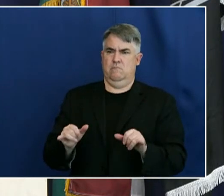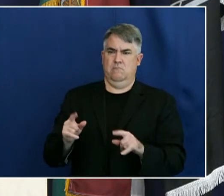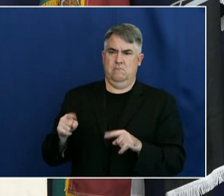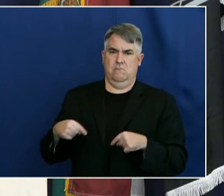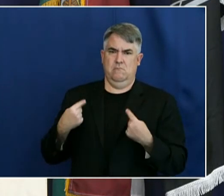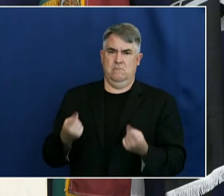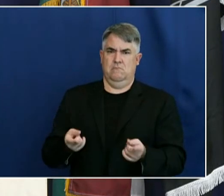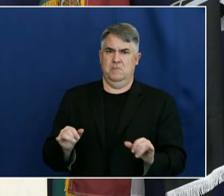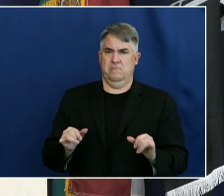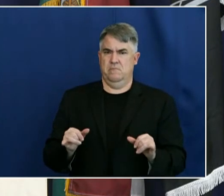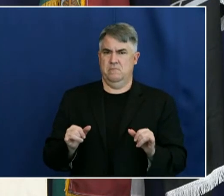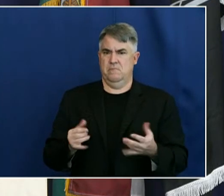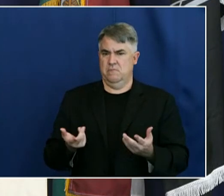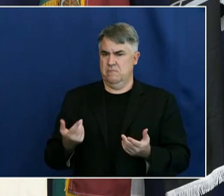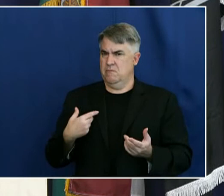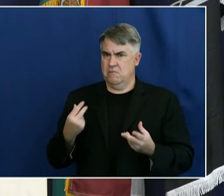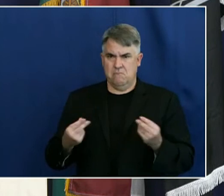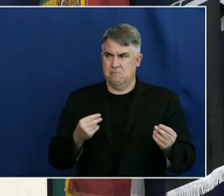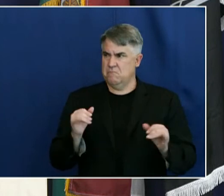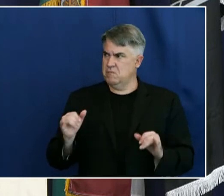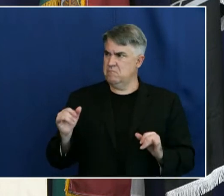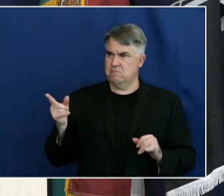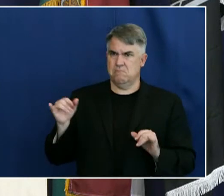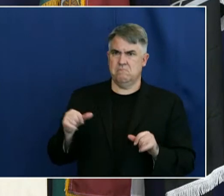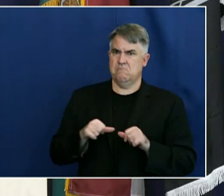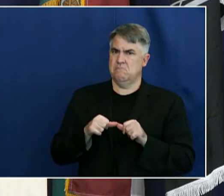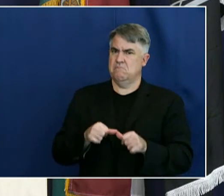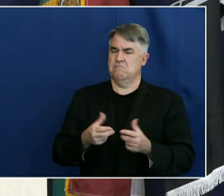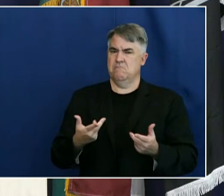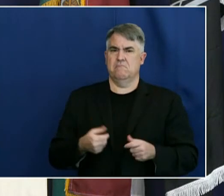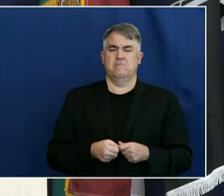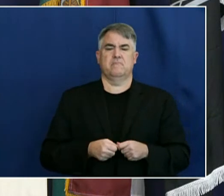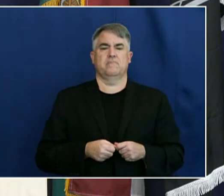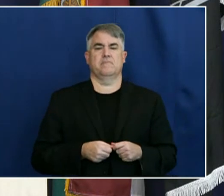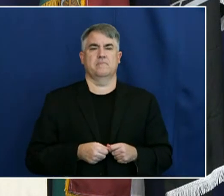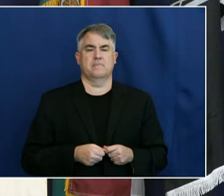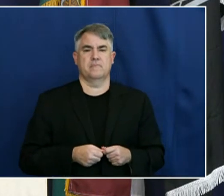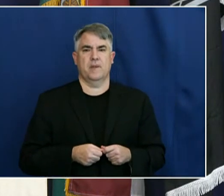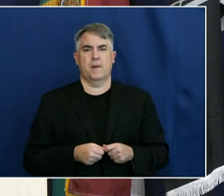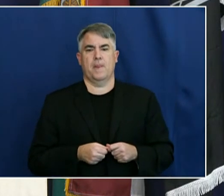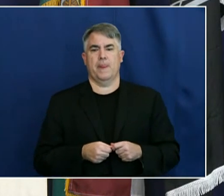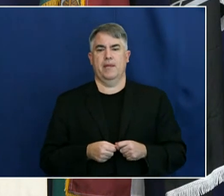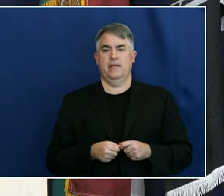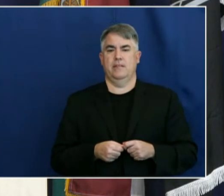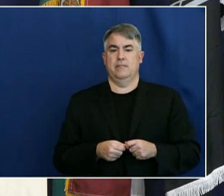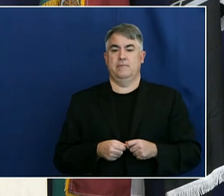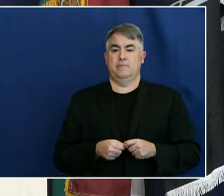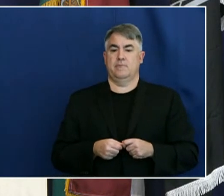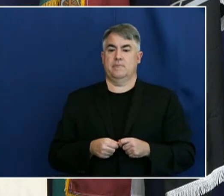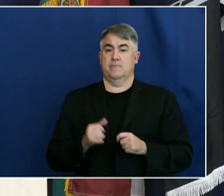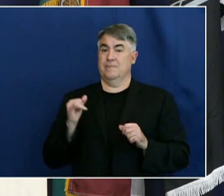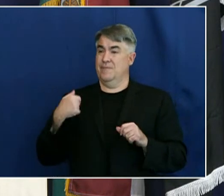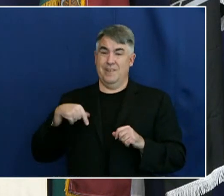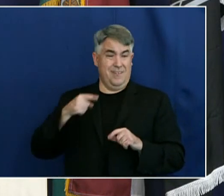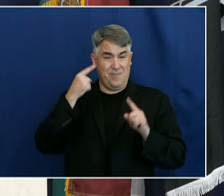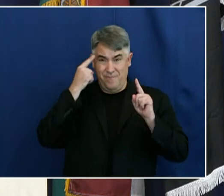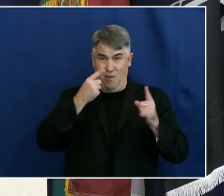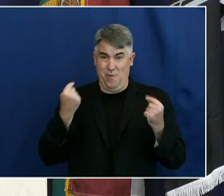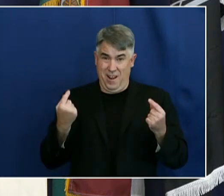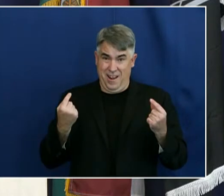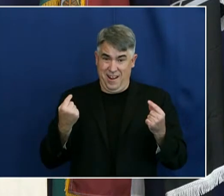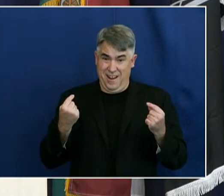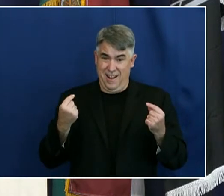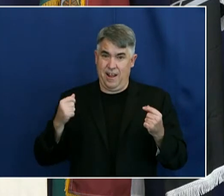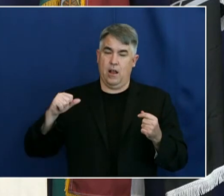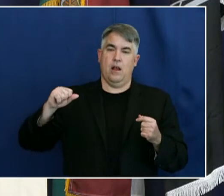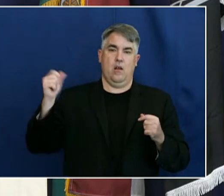any significant change to our regular operations surrounding what we're doing. I think everyone has the same goal, to equitably get vaccines in